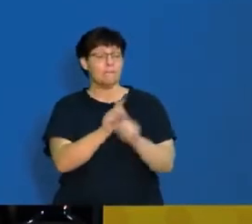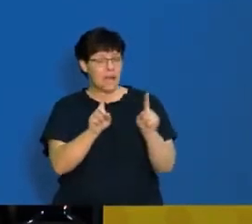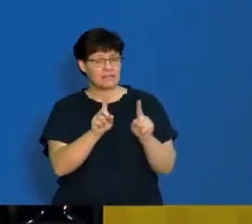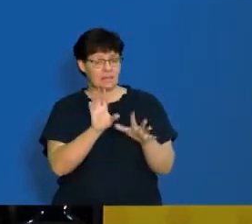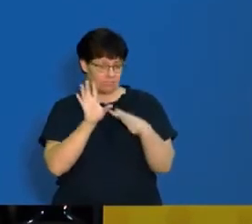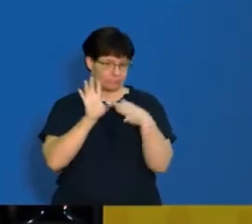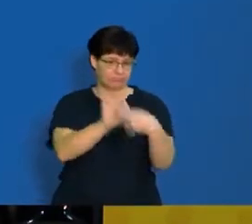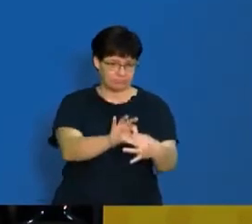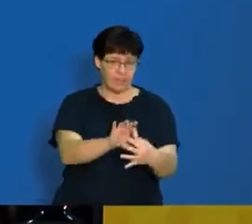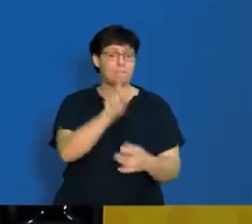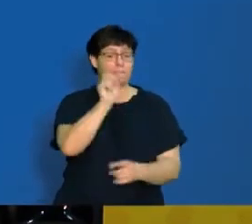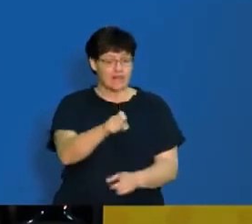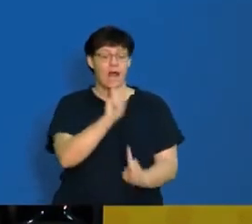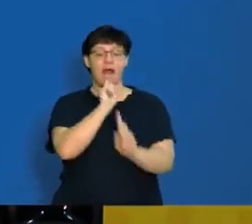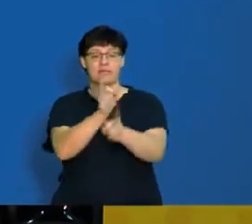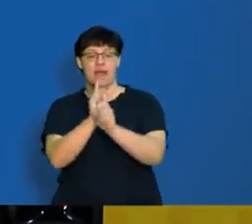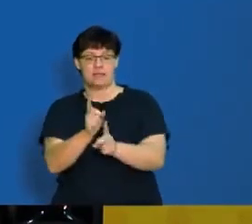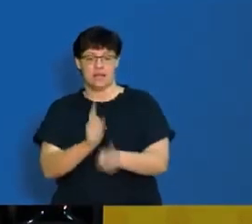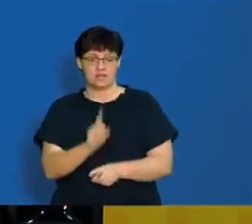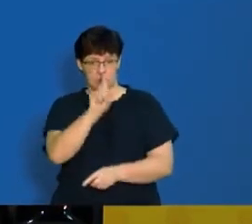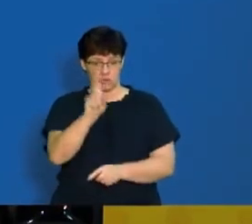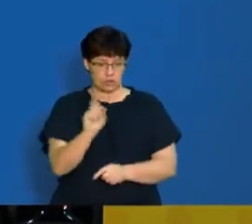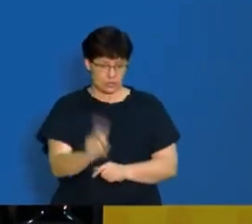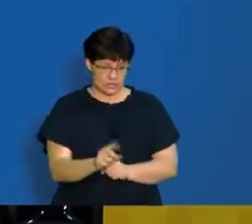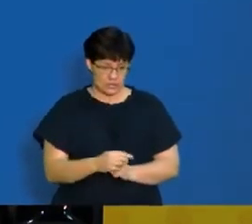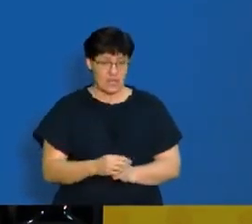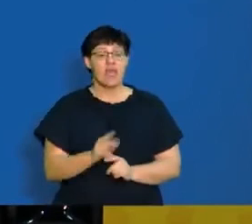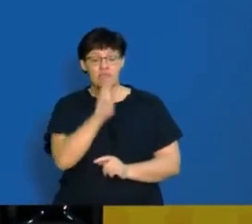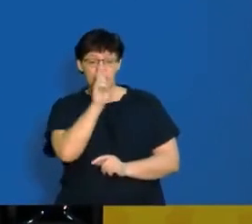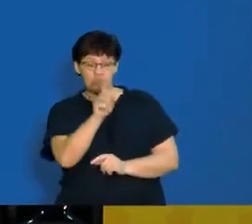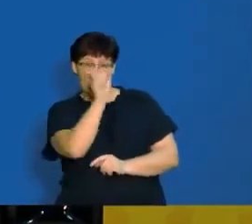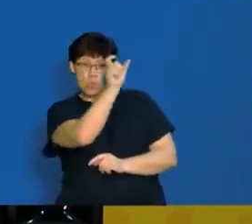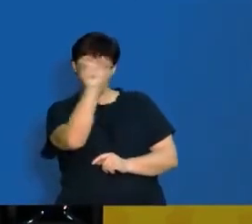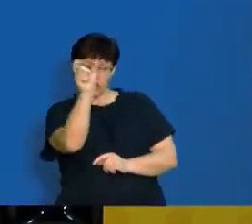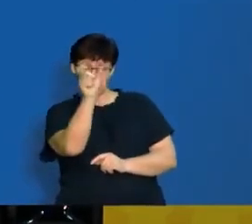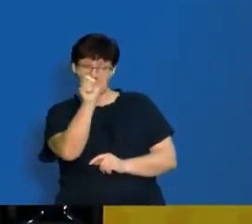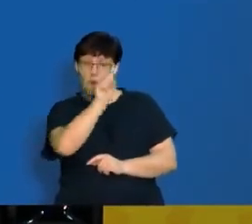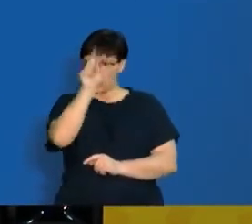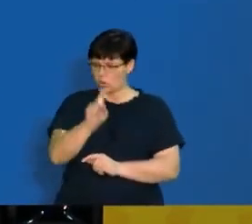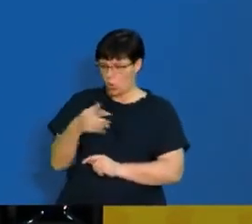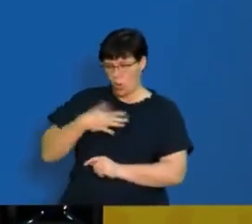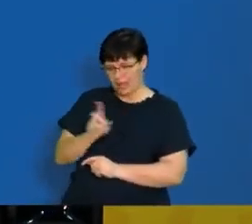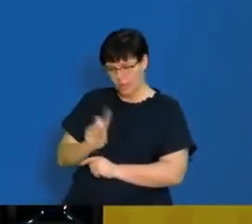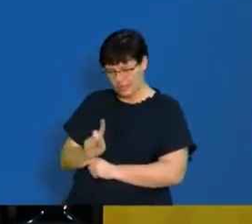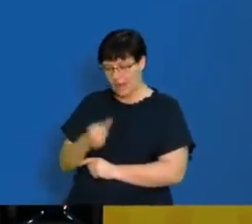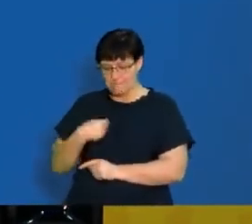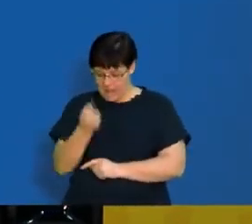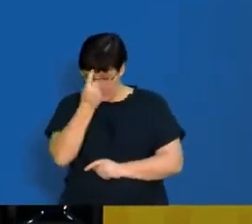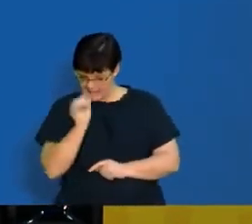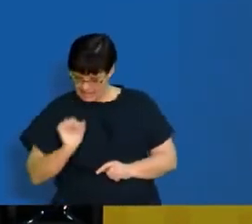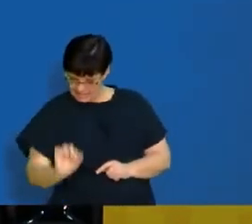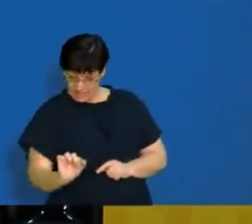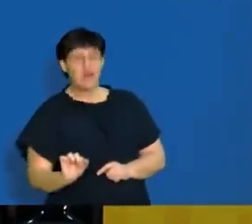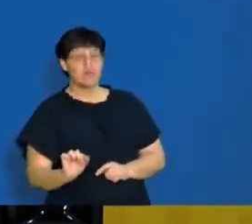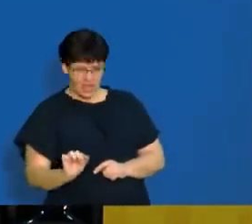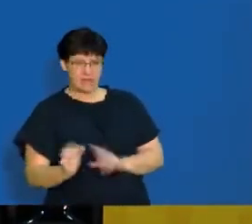is relevant to answering the question. So if you've read the instruction words of the question and you understand the source, then